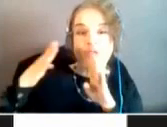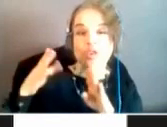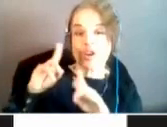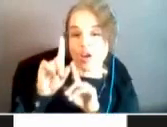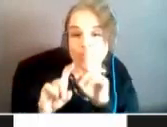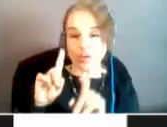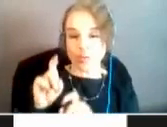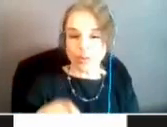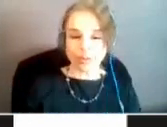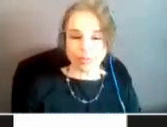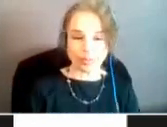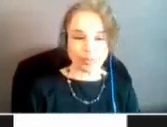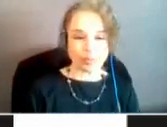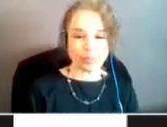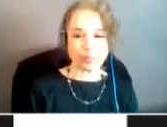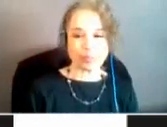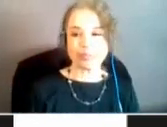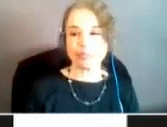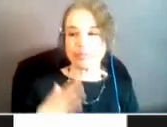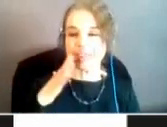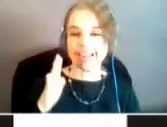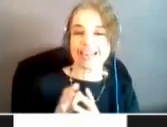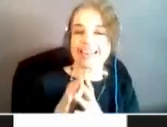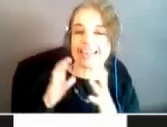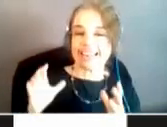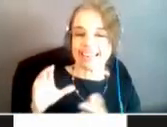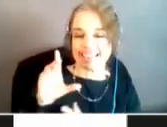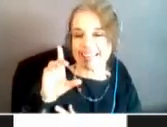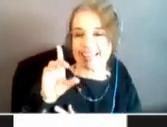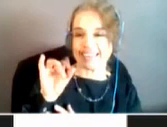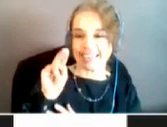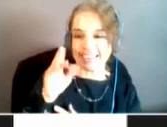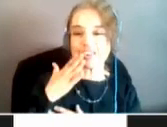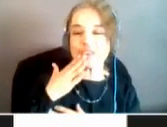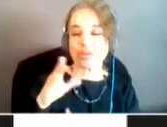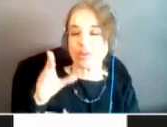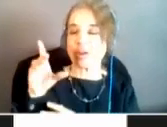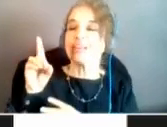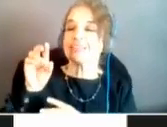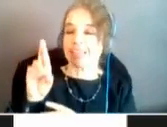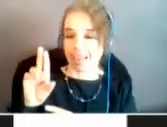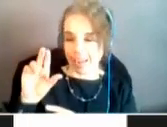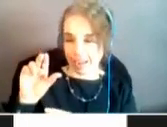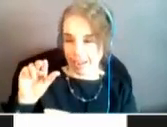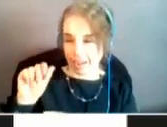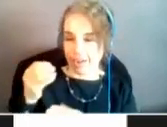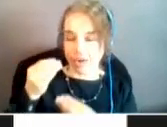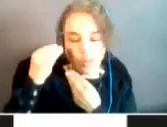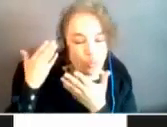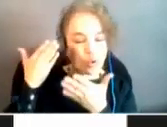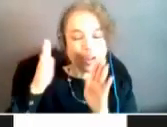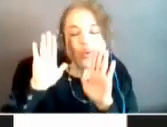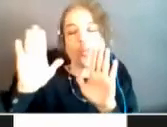questions. Okay, so thank you so much, Diana, and thank you so much, Dr. Arbour, for providing such a